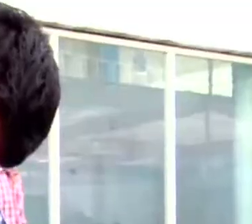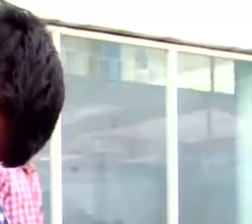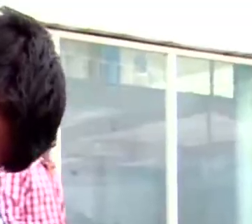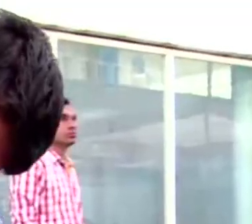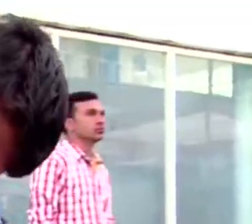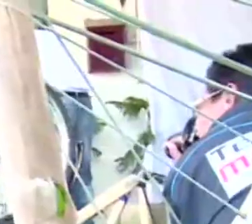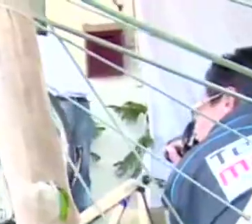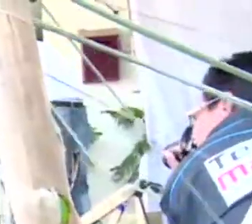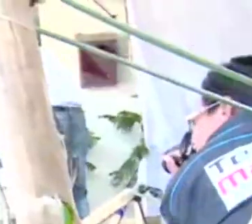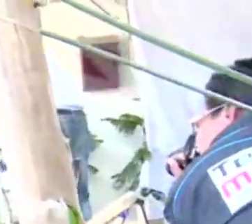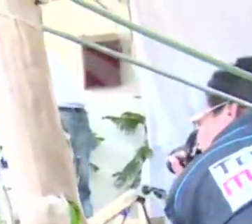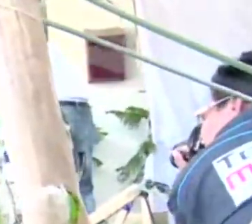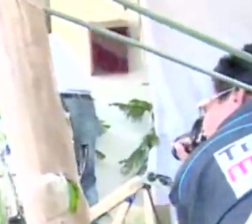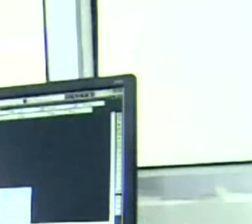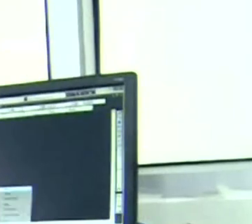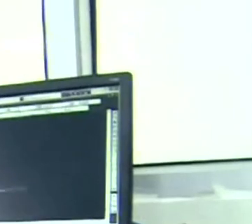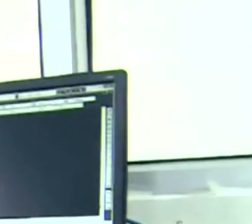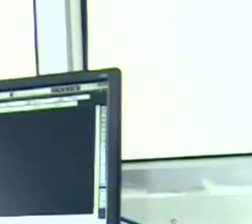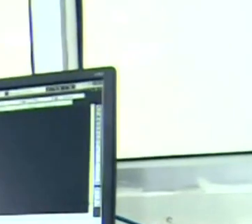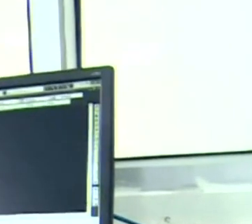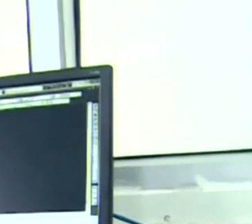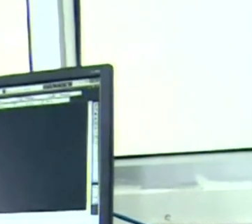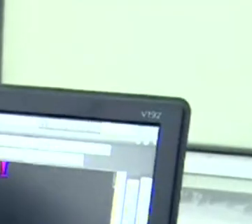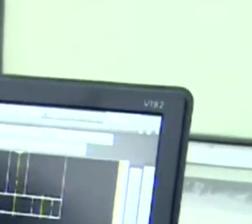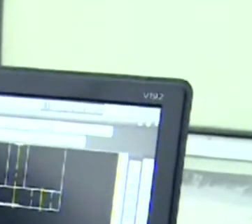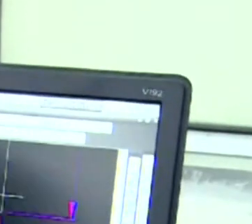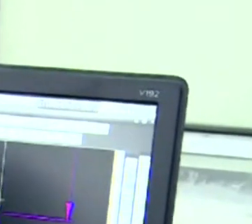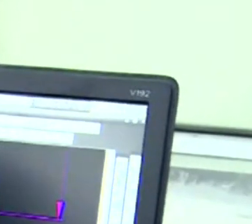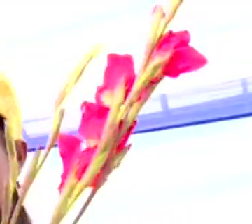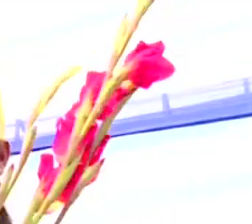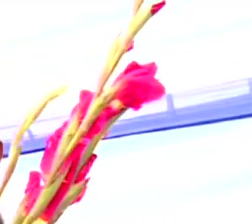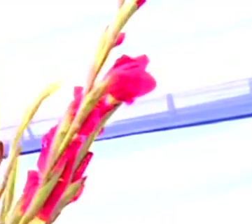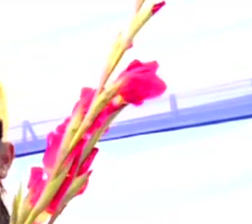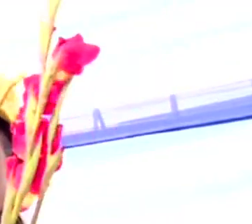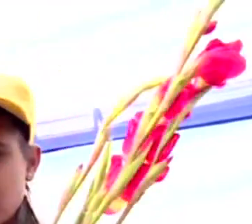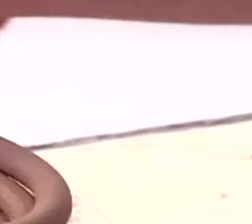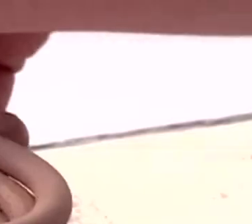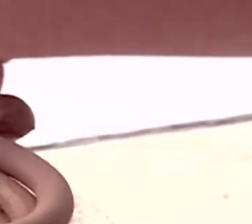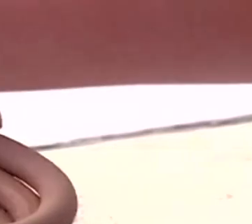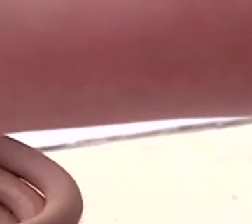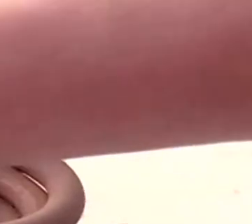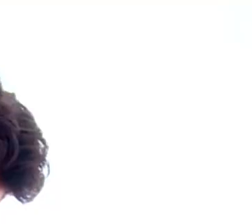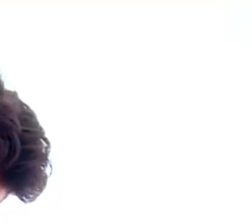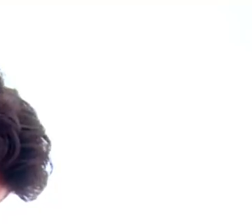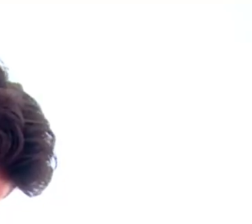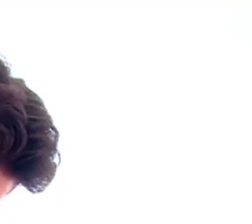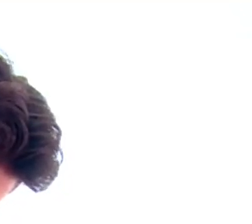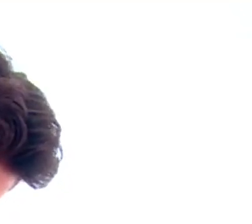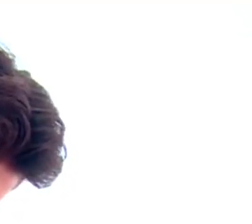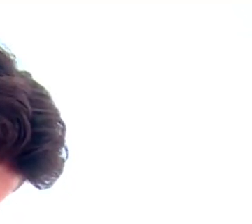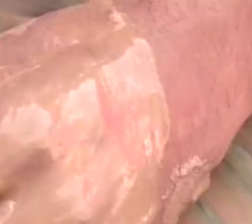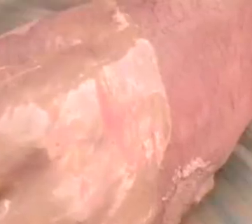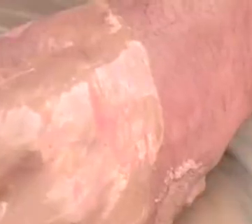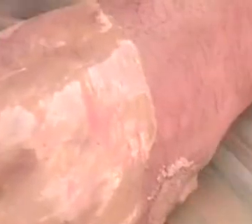Abilympics in Delhi. Some of the events you can see, they are